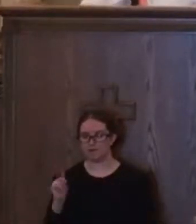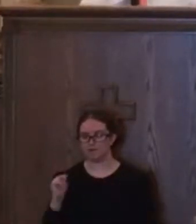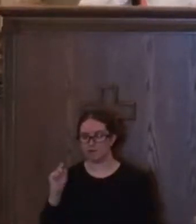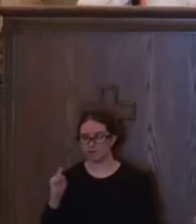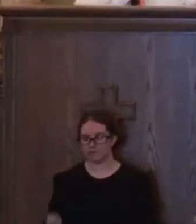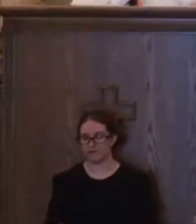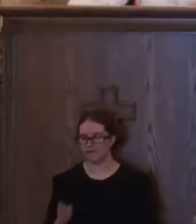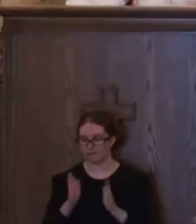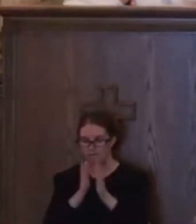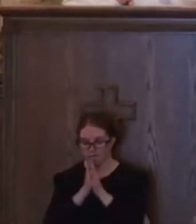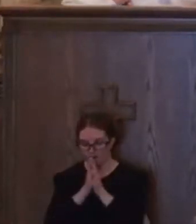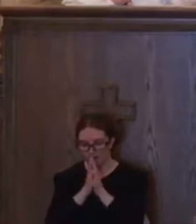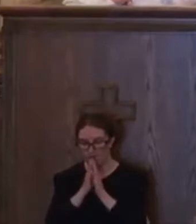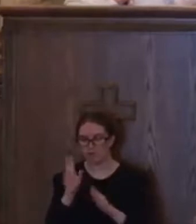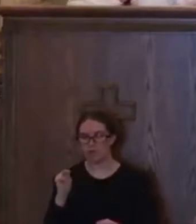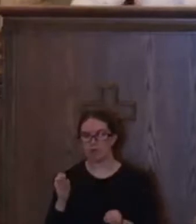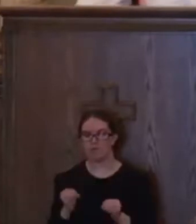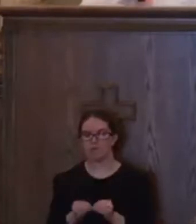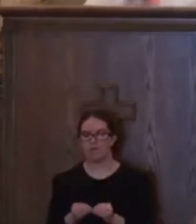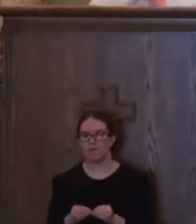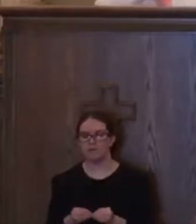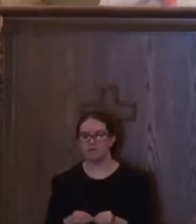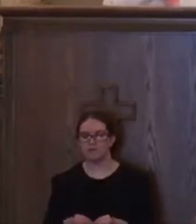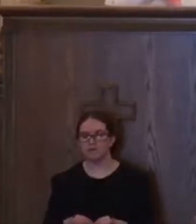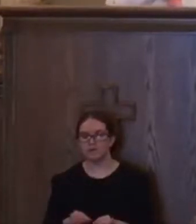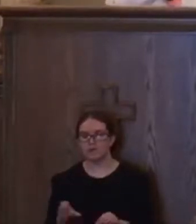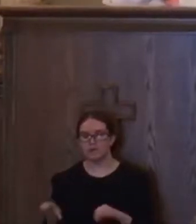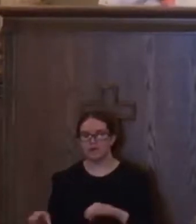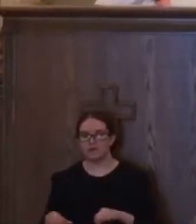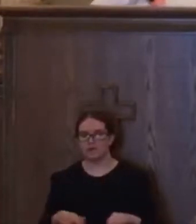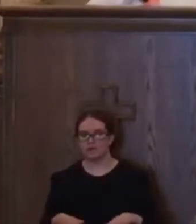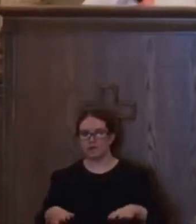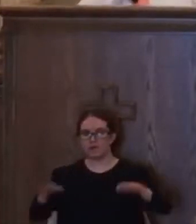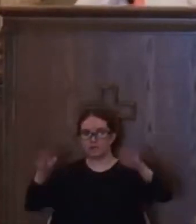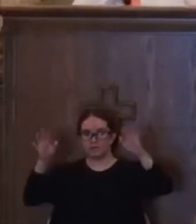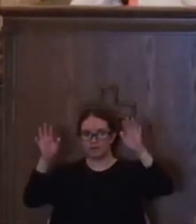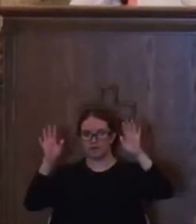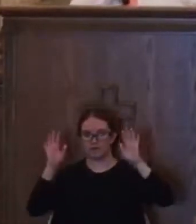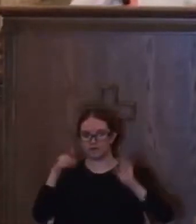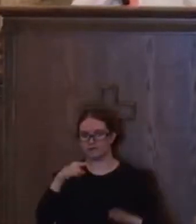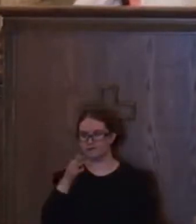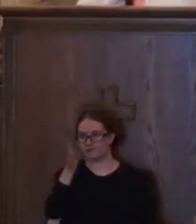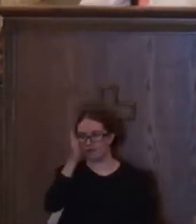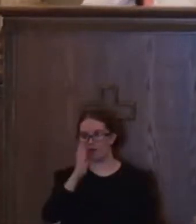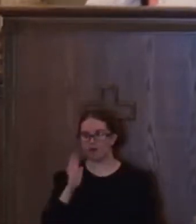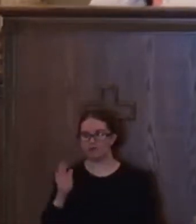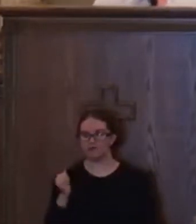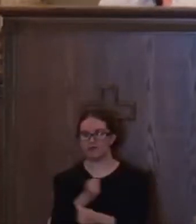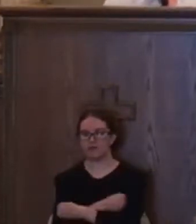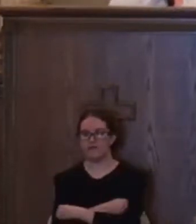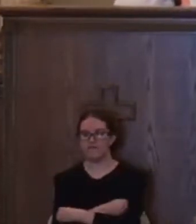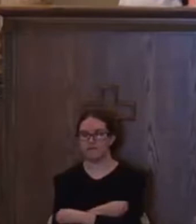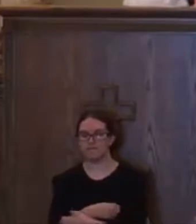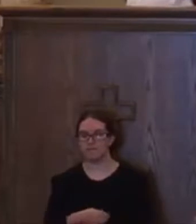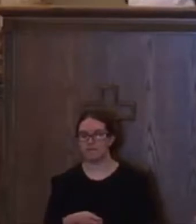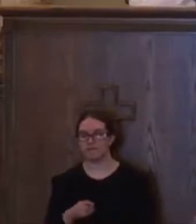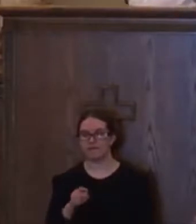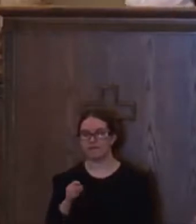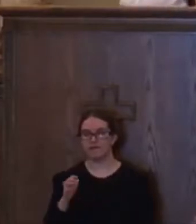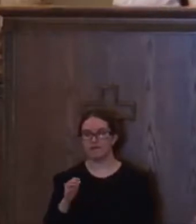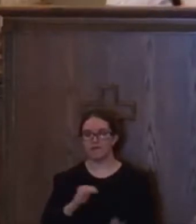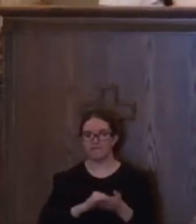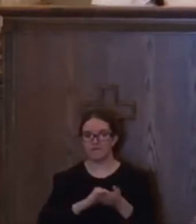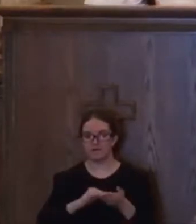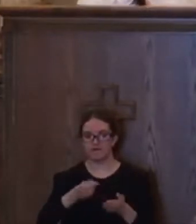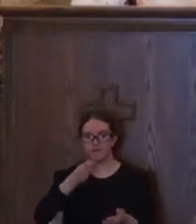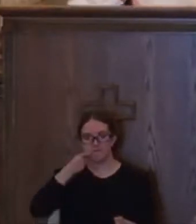and even pray it anymore. Right. All you do is just lift up your hands and tell God you love Him. Ask God to forgive you of